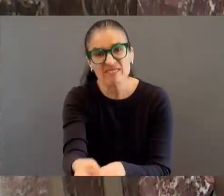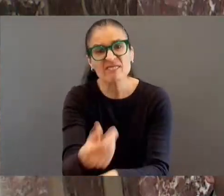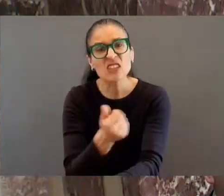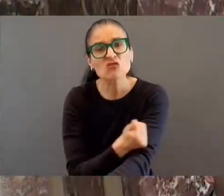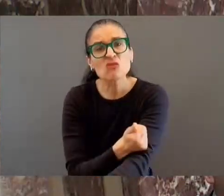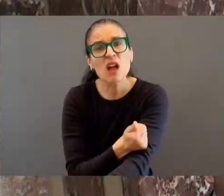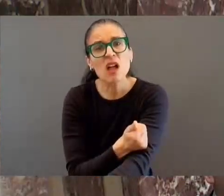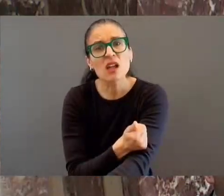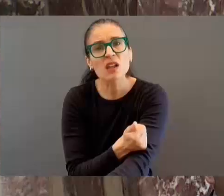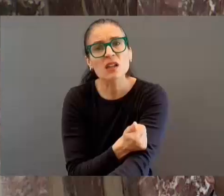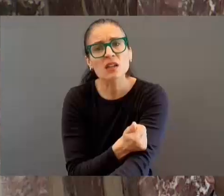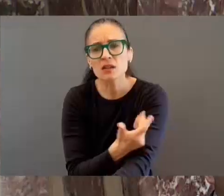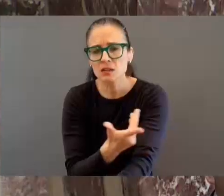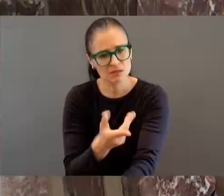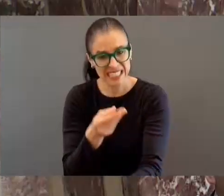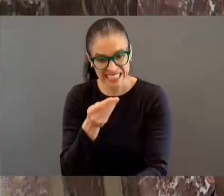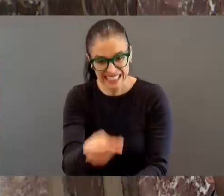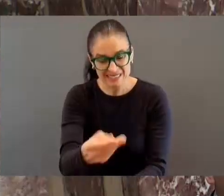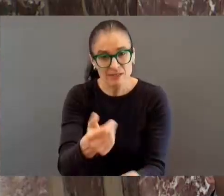government.